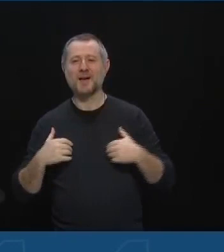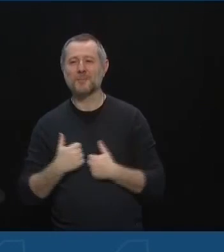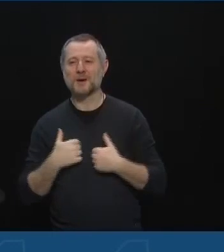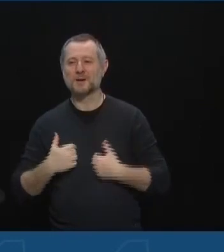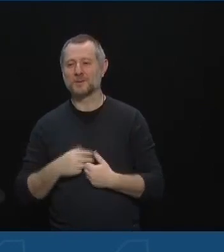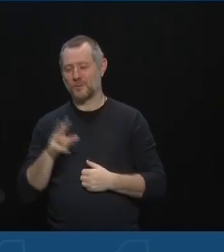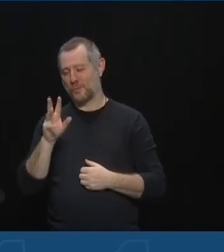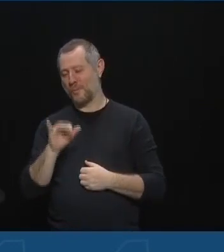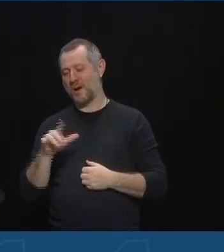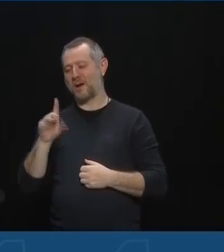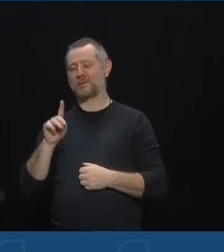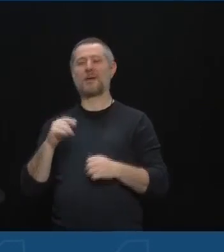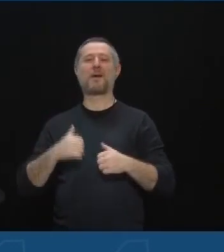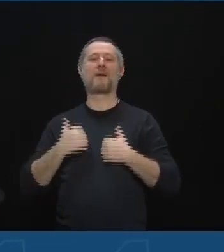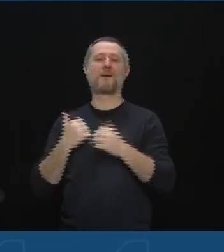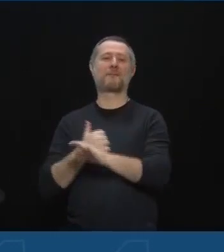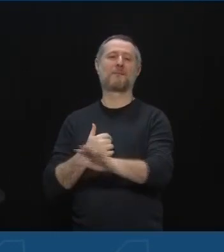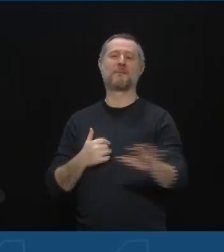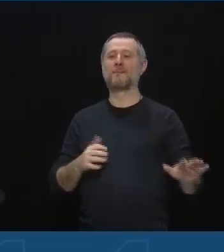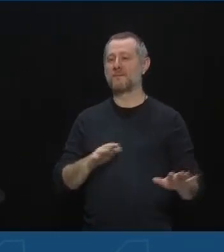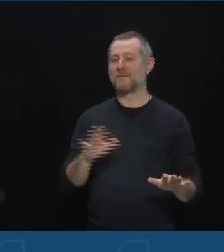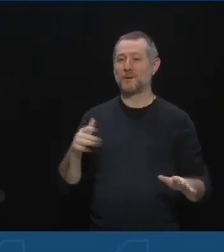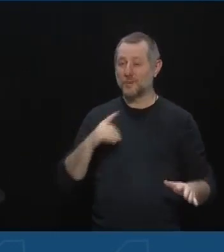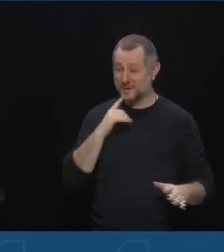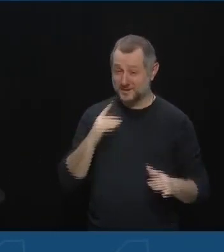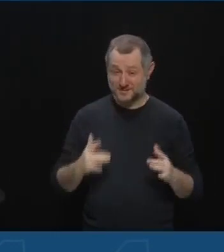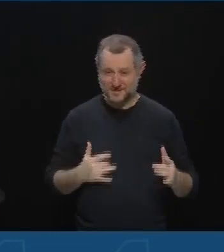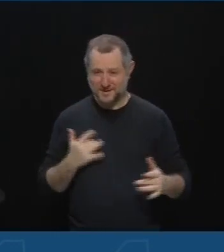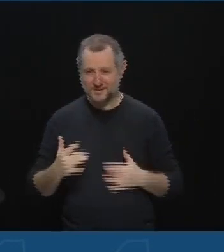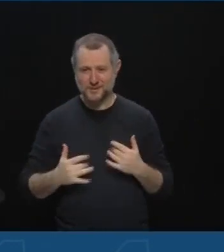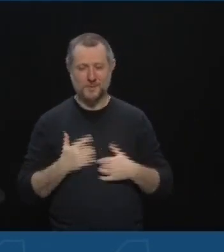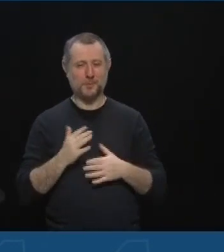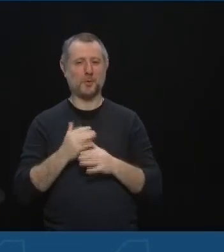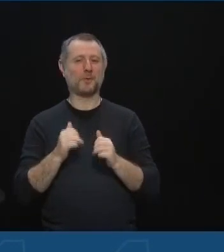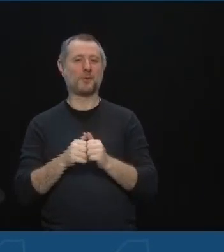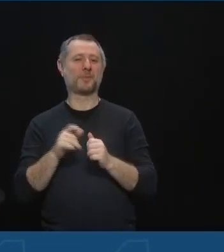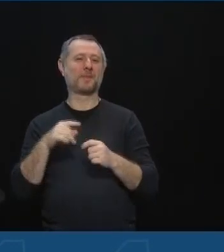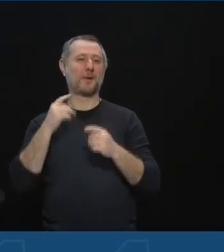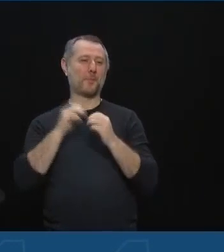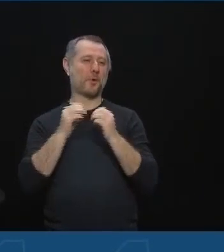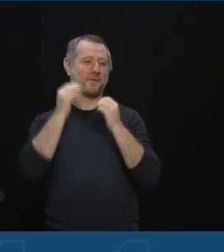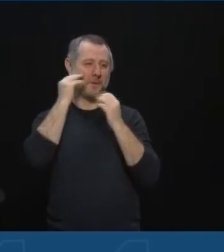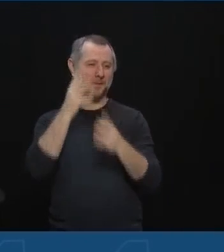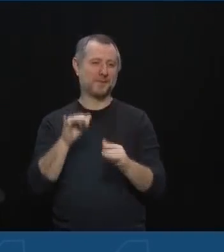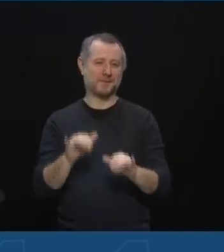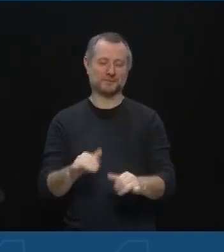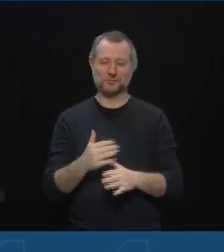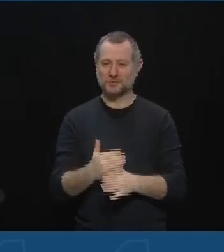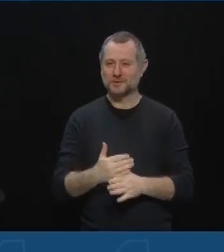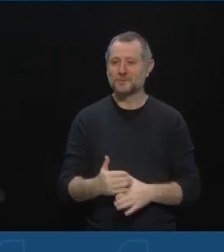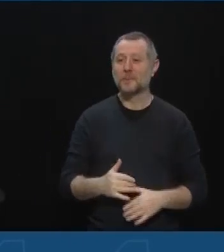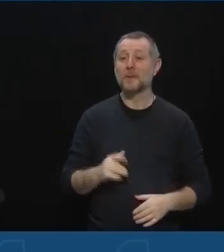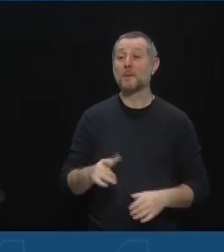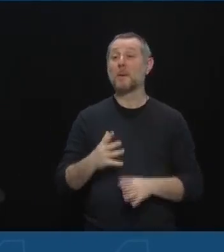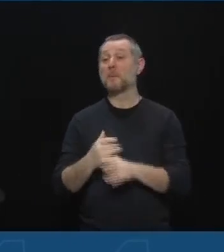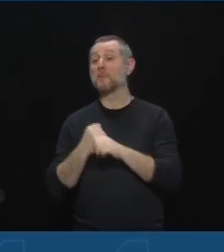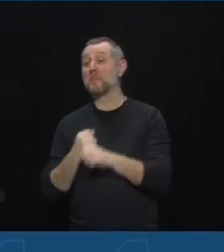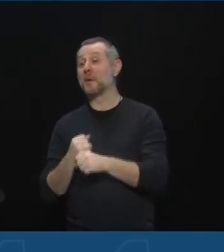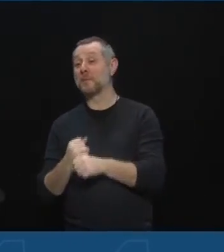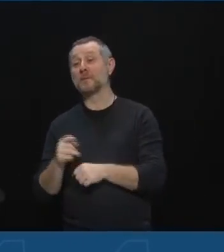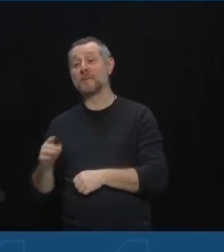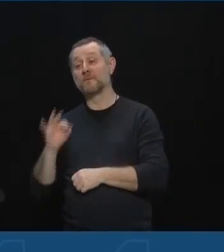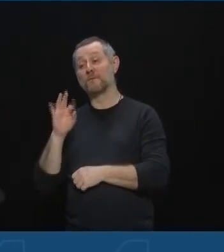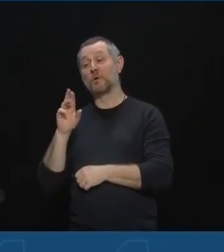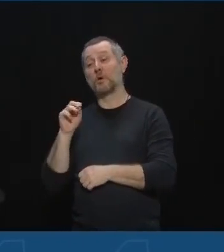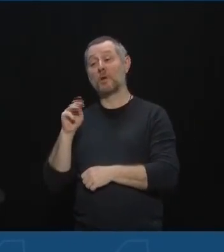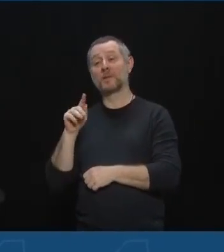wild places. I cannot wait to share more details with all of you. And when it comes to Frontier Field, the partnership and investment with